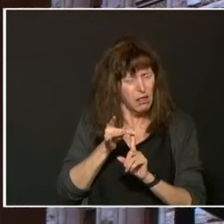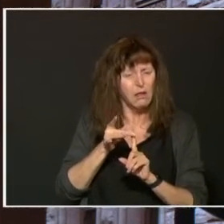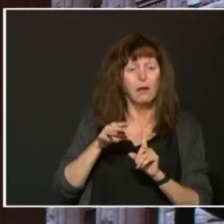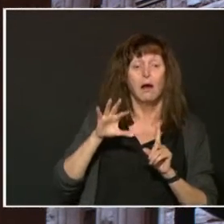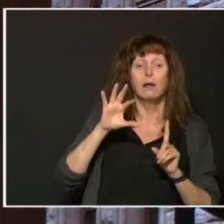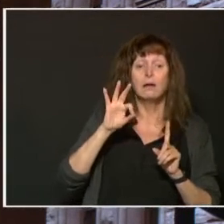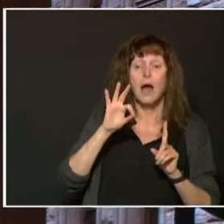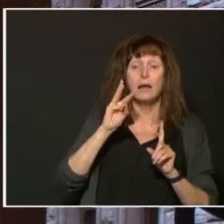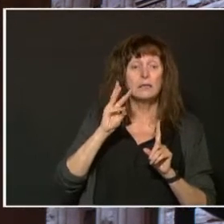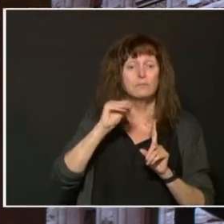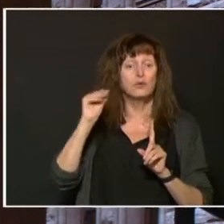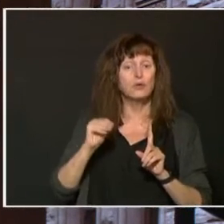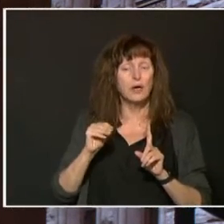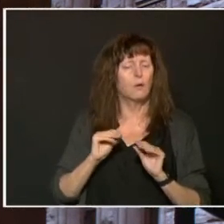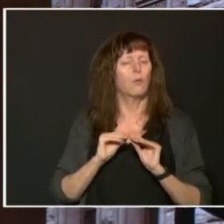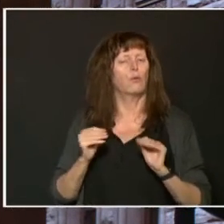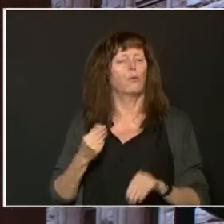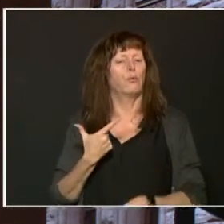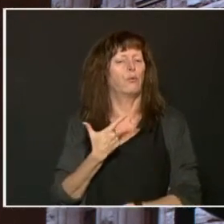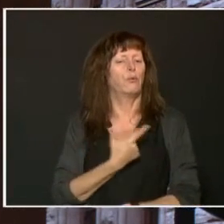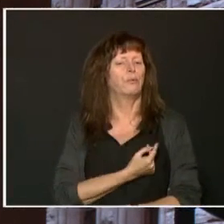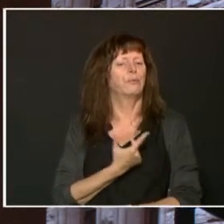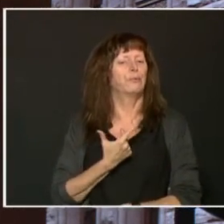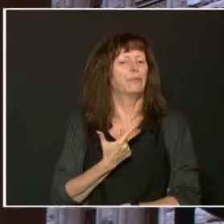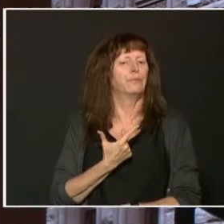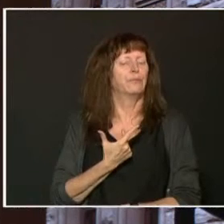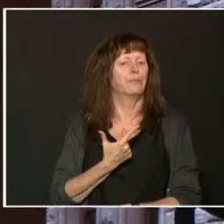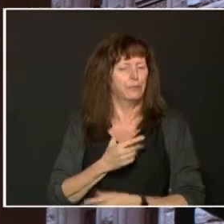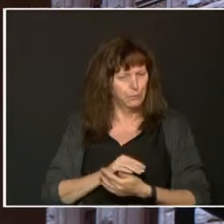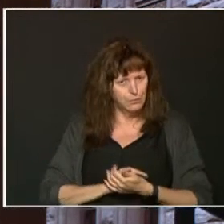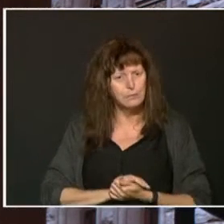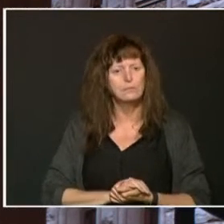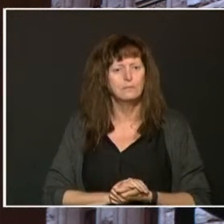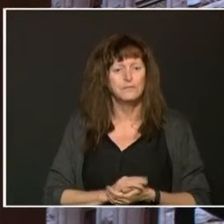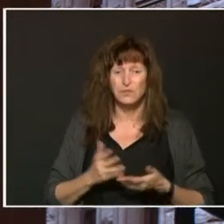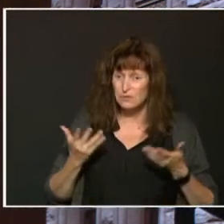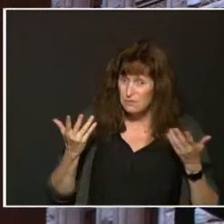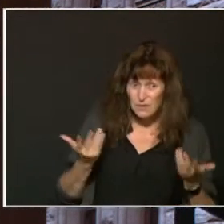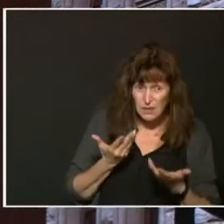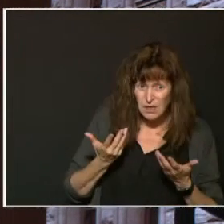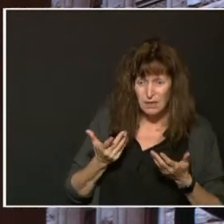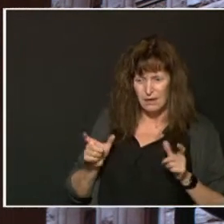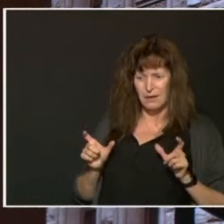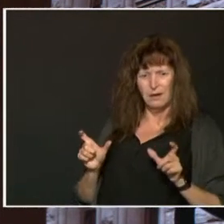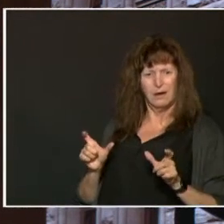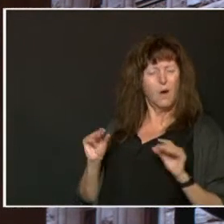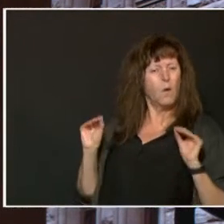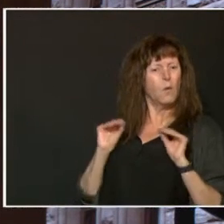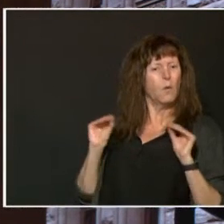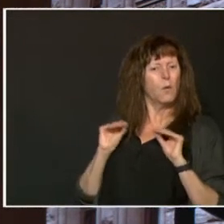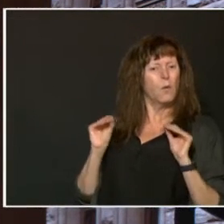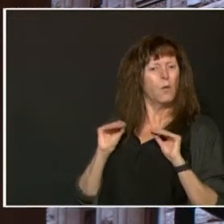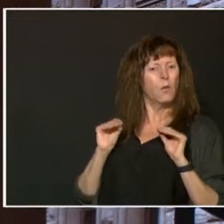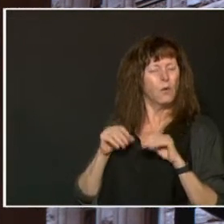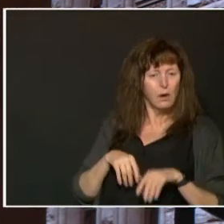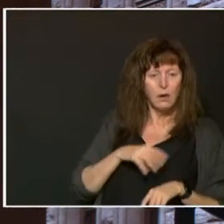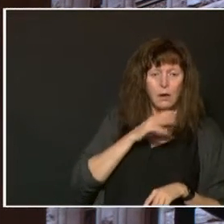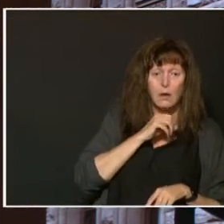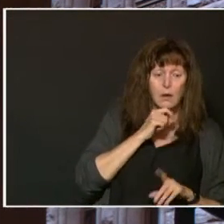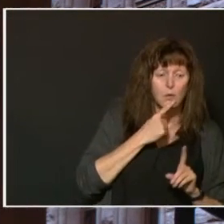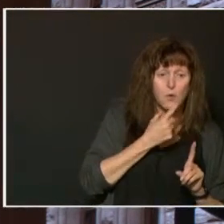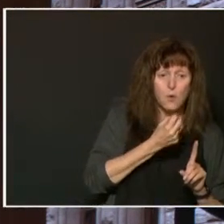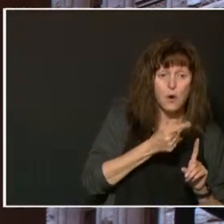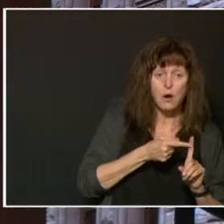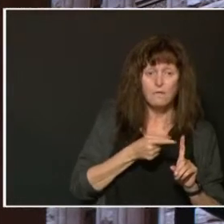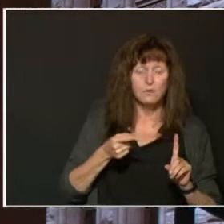yet protected through immunization. In the 12 to 17 age group, of the 11,721